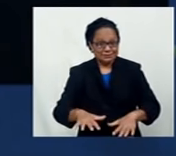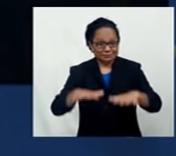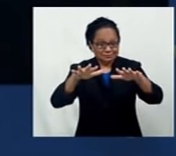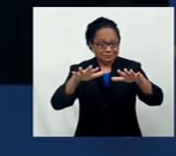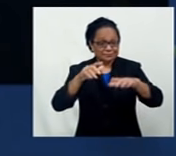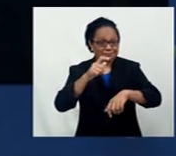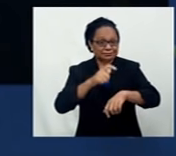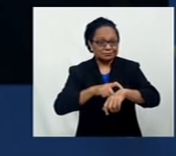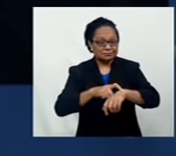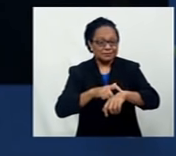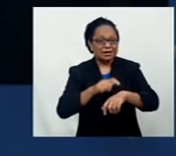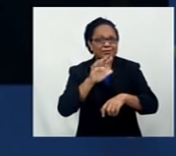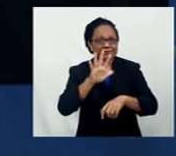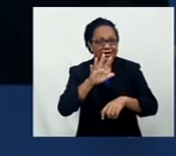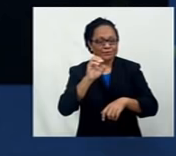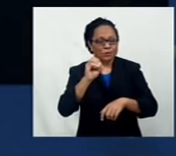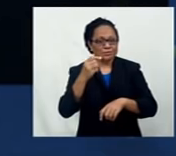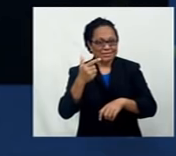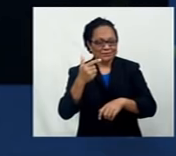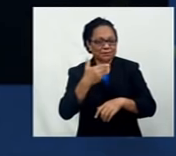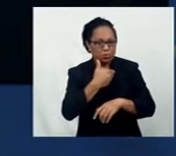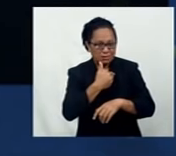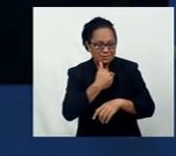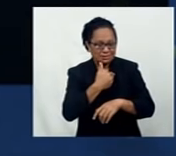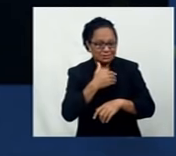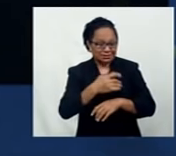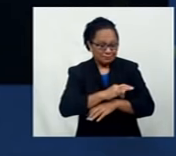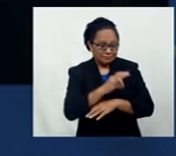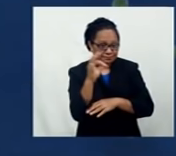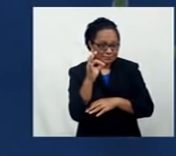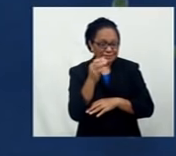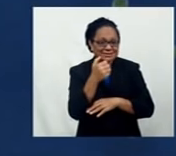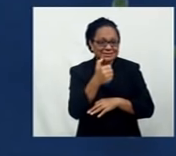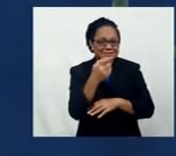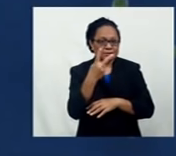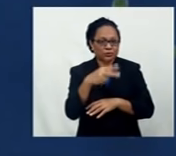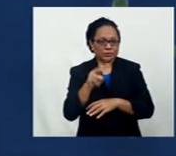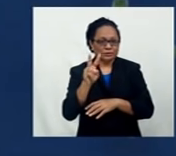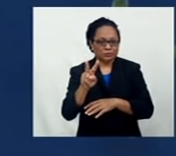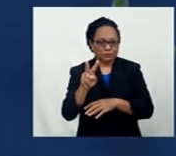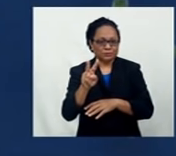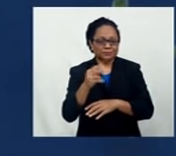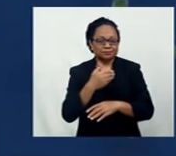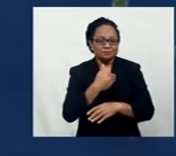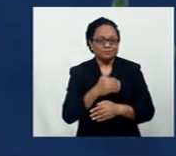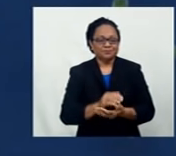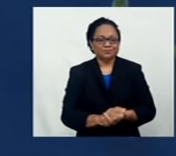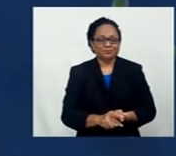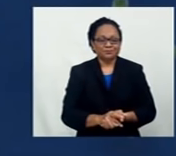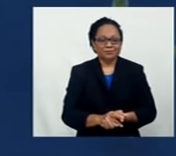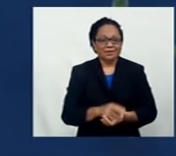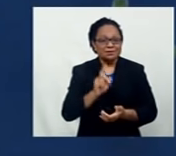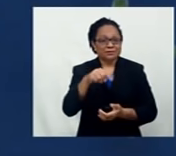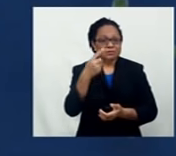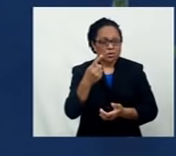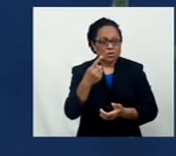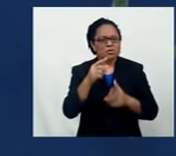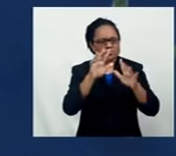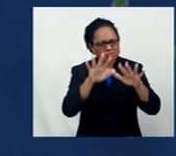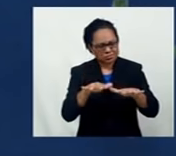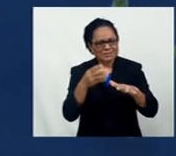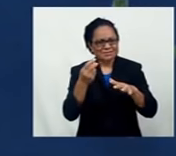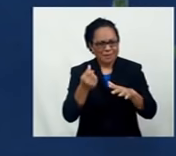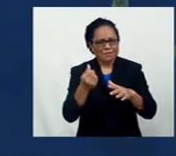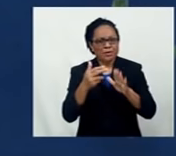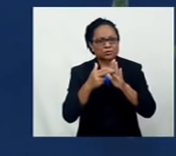tide is at 5:07 a.m. Sunrise is at 6:22. For tomorrow, some showers over the